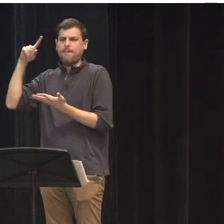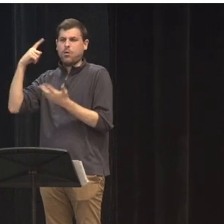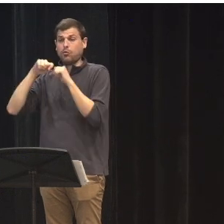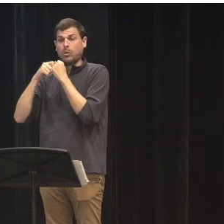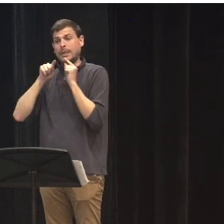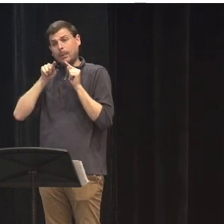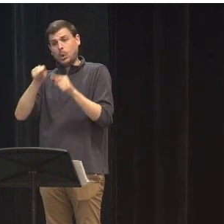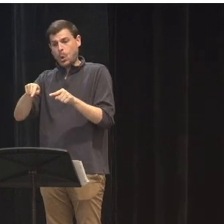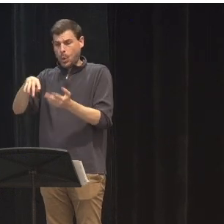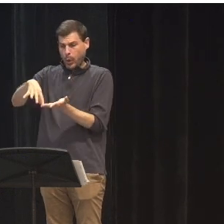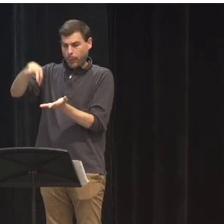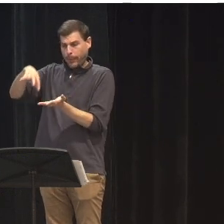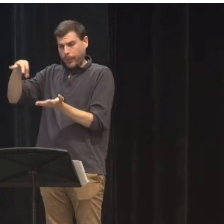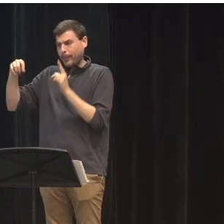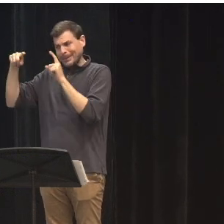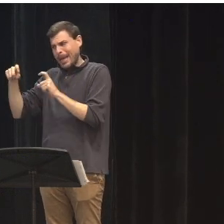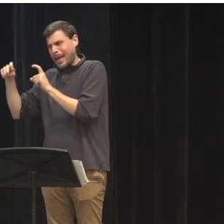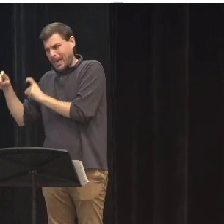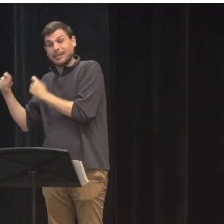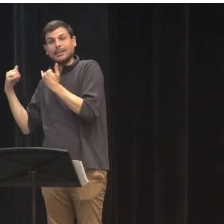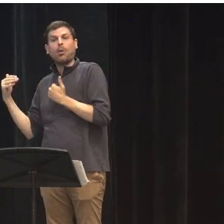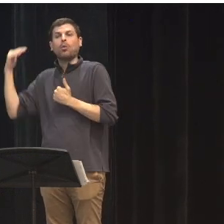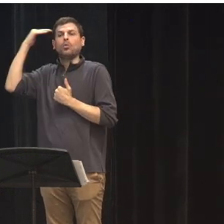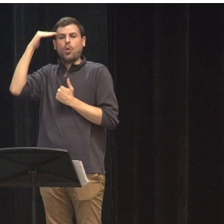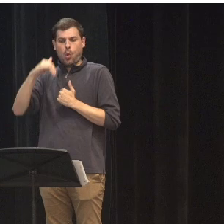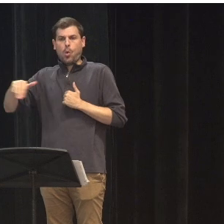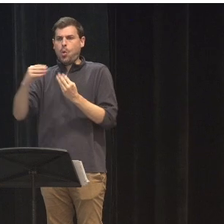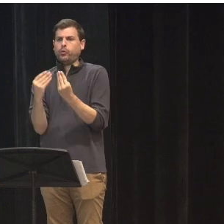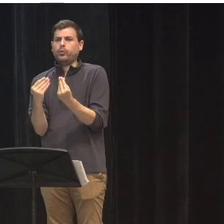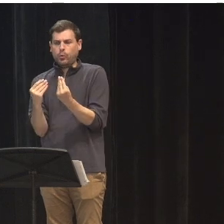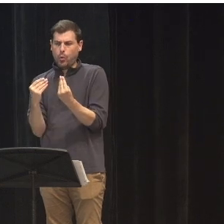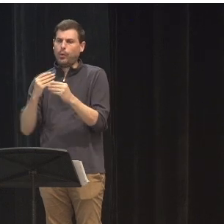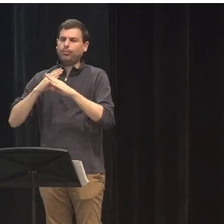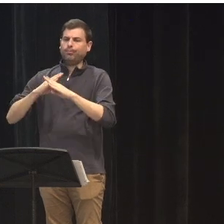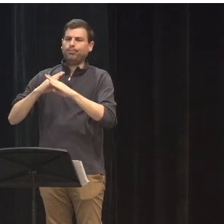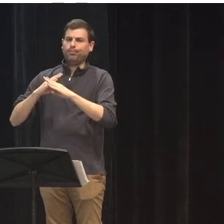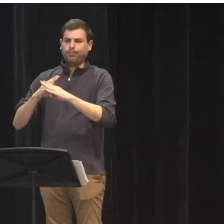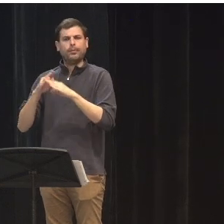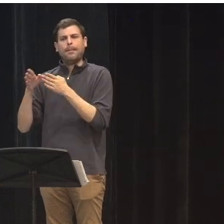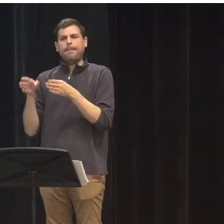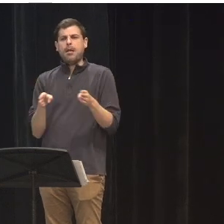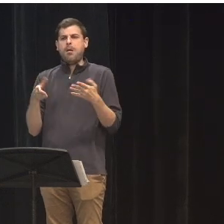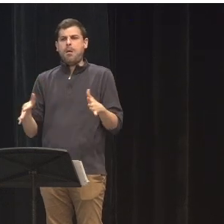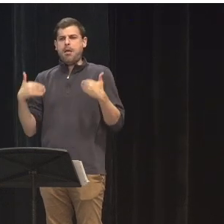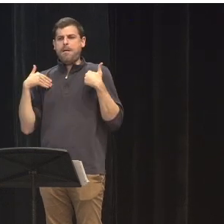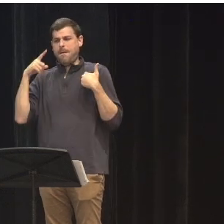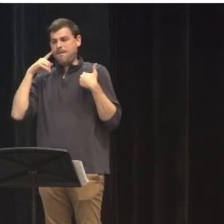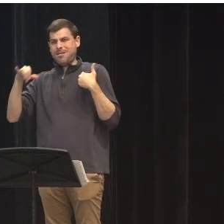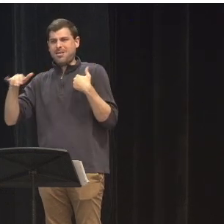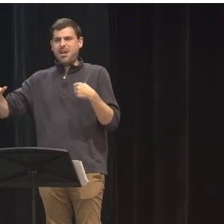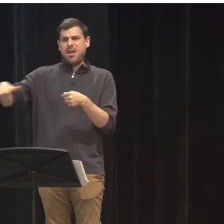the soils, and as a result of that, there is a soil remediation and management plan that would be implemented for the handling of